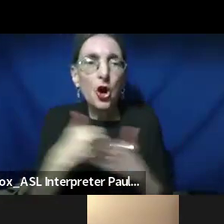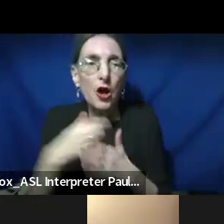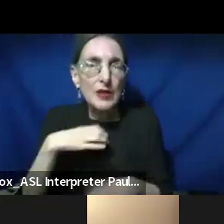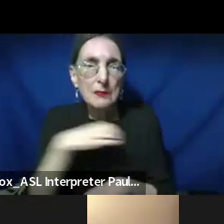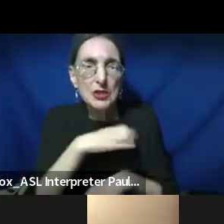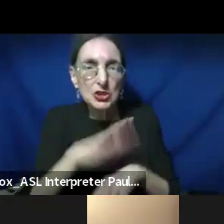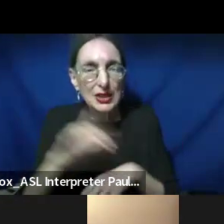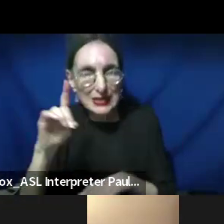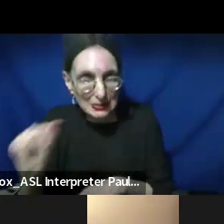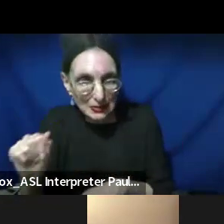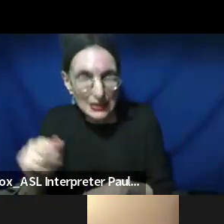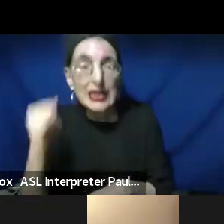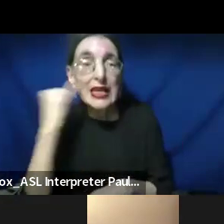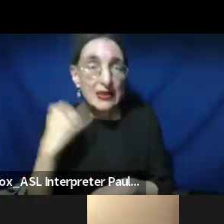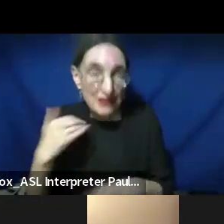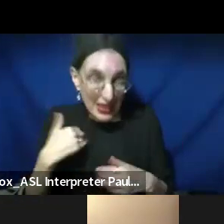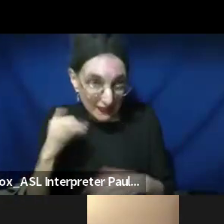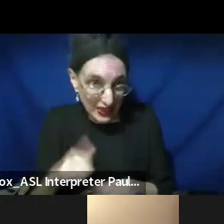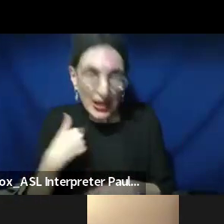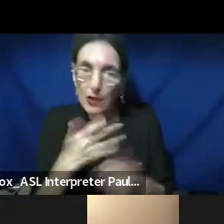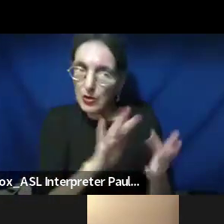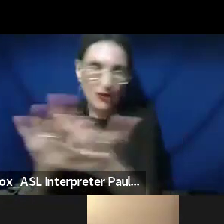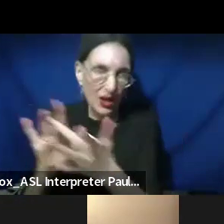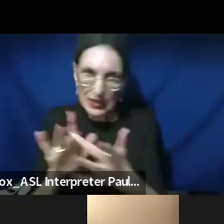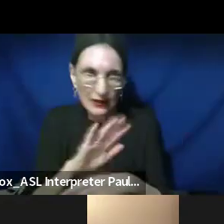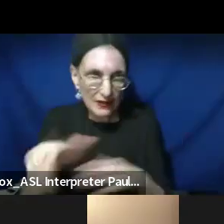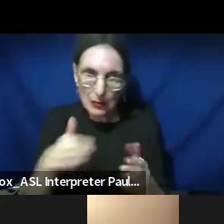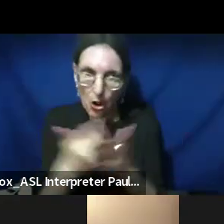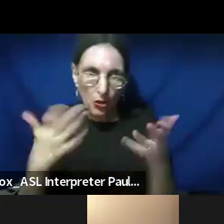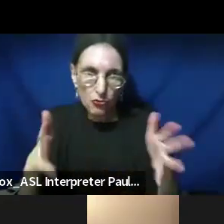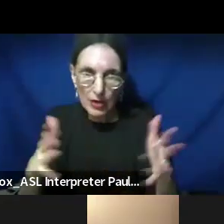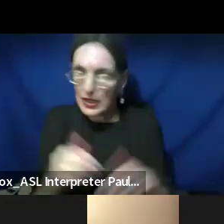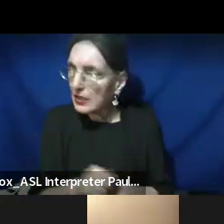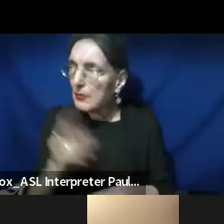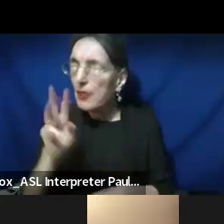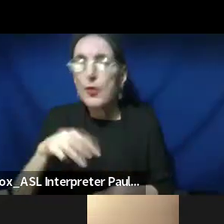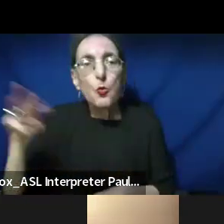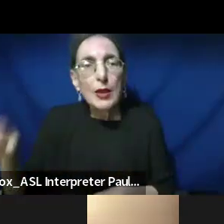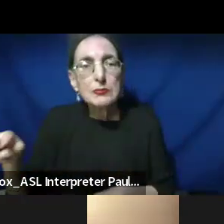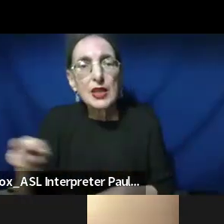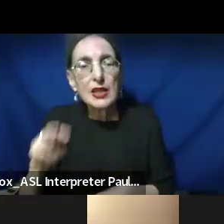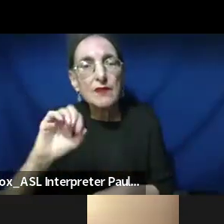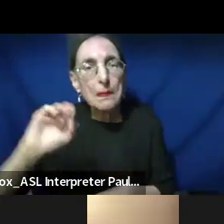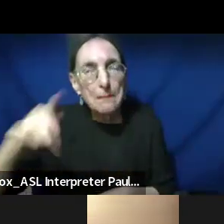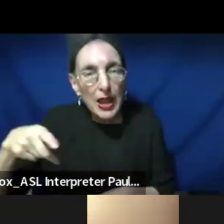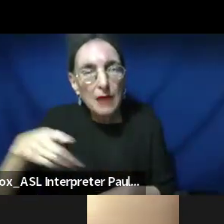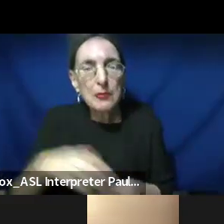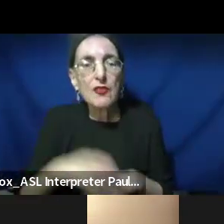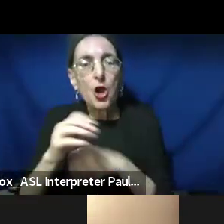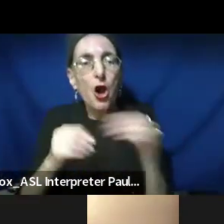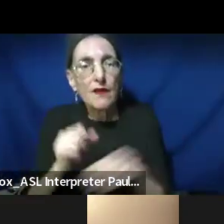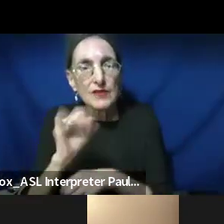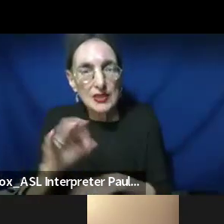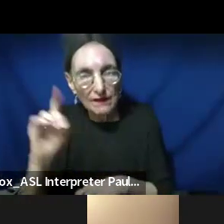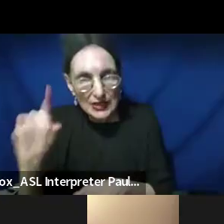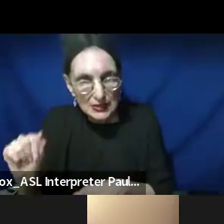already. Although the website of the Mass Office on Disability, if you search